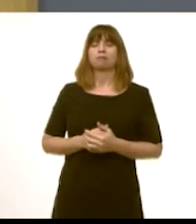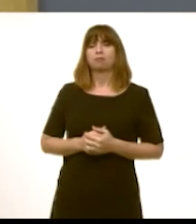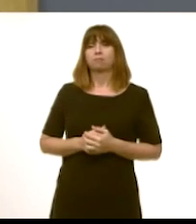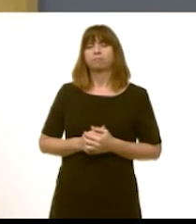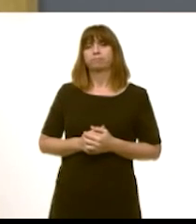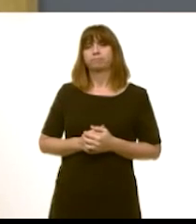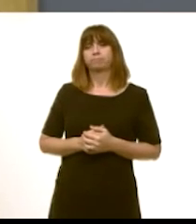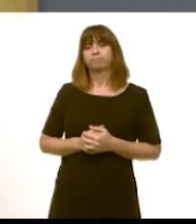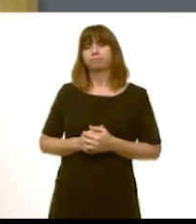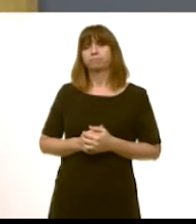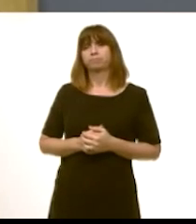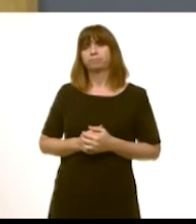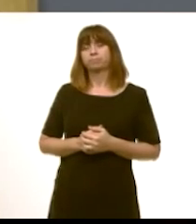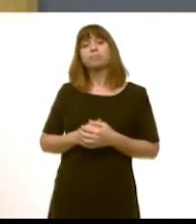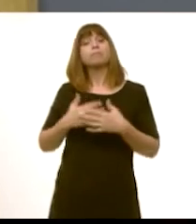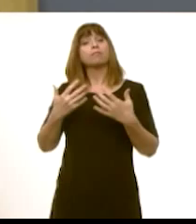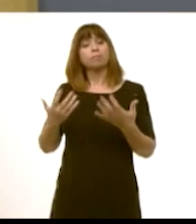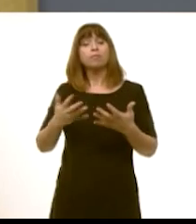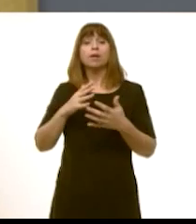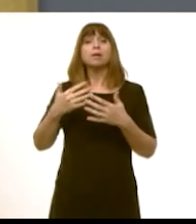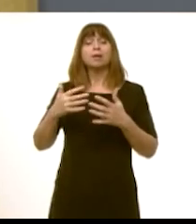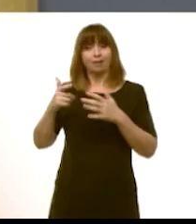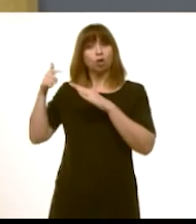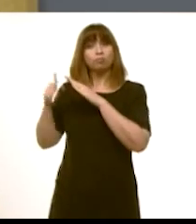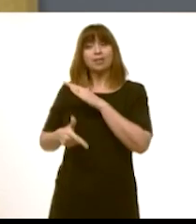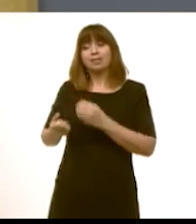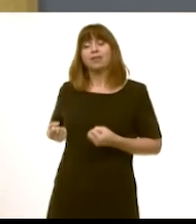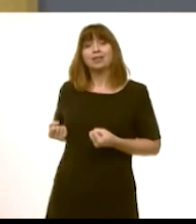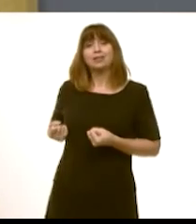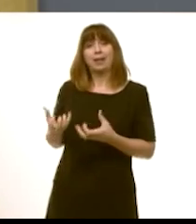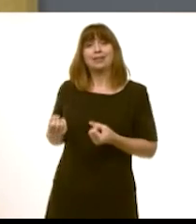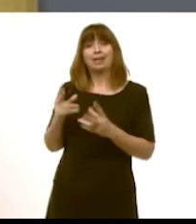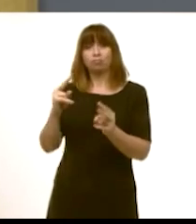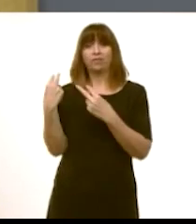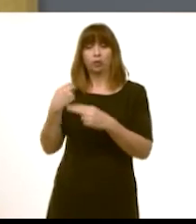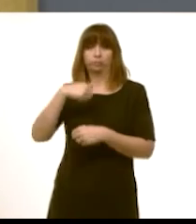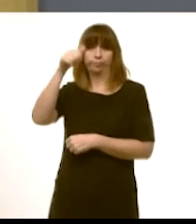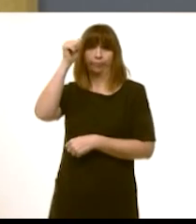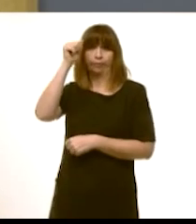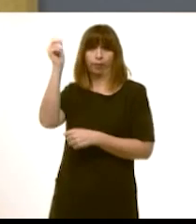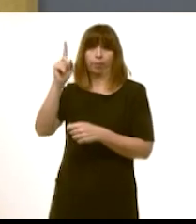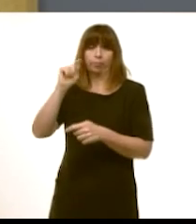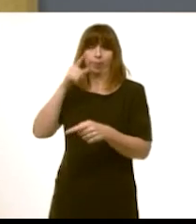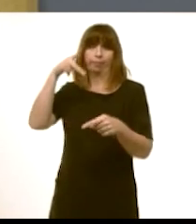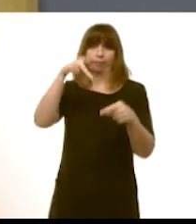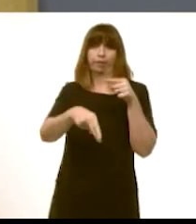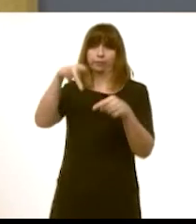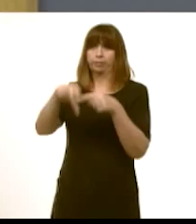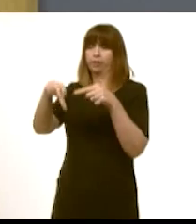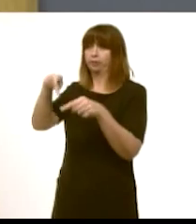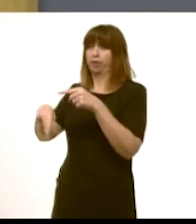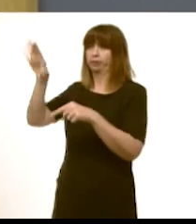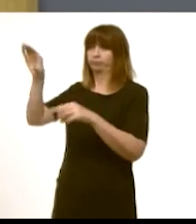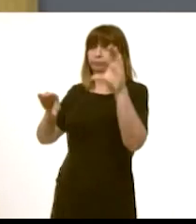family. First Minister, in the comprehensive spending review, we can expect further cuts to those areas that are not